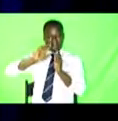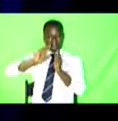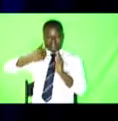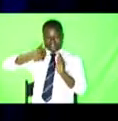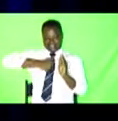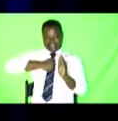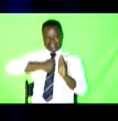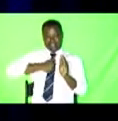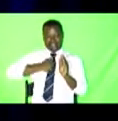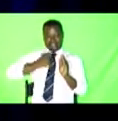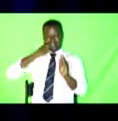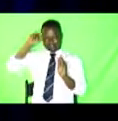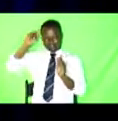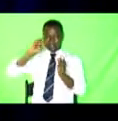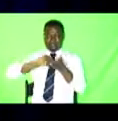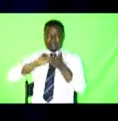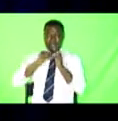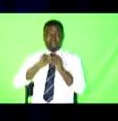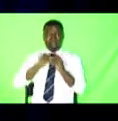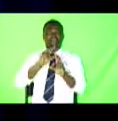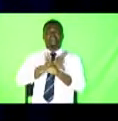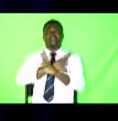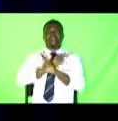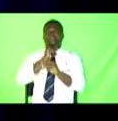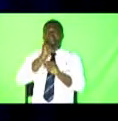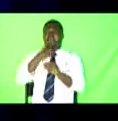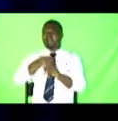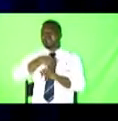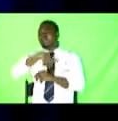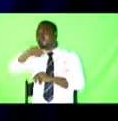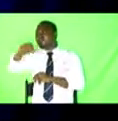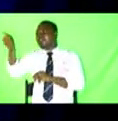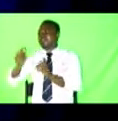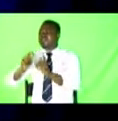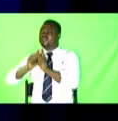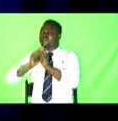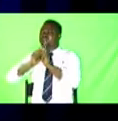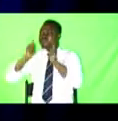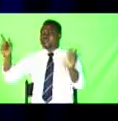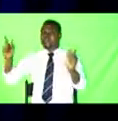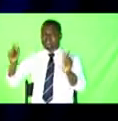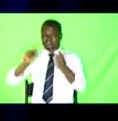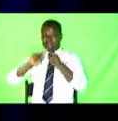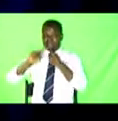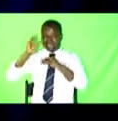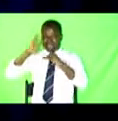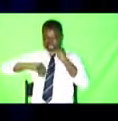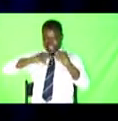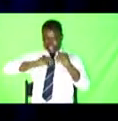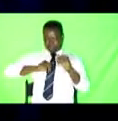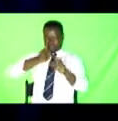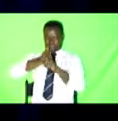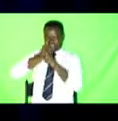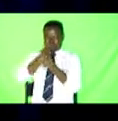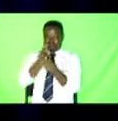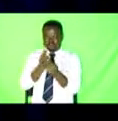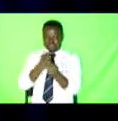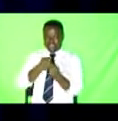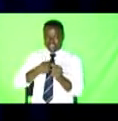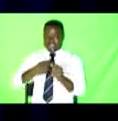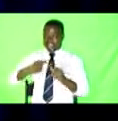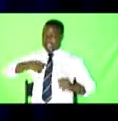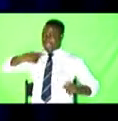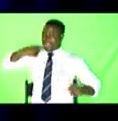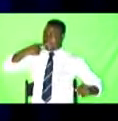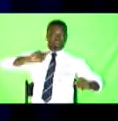So there is nobody greater for God to swear by. So he swears by himself. Say, I swear